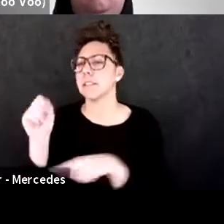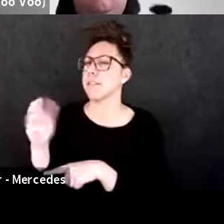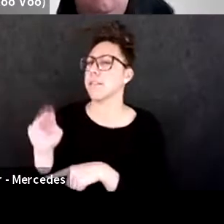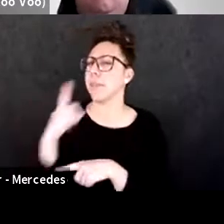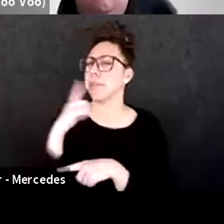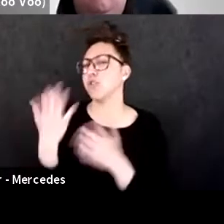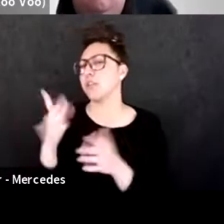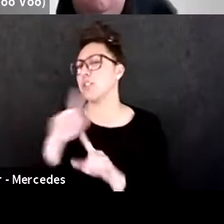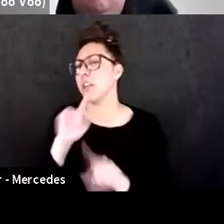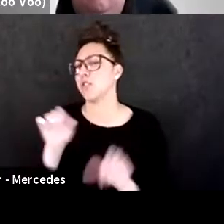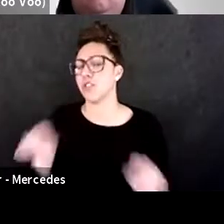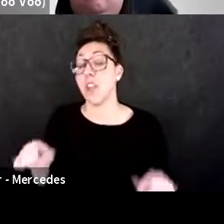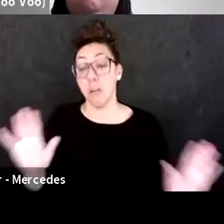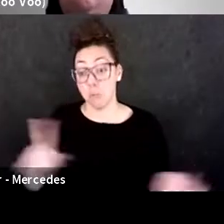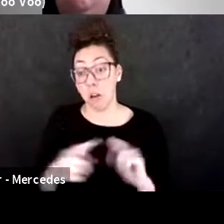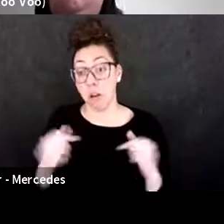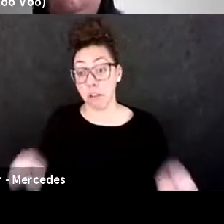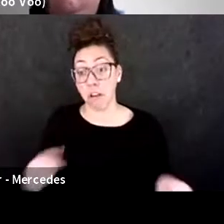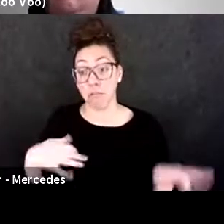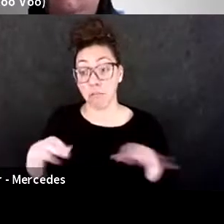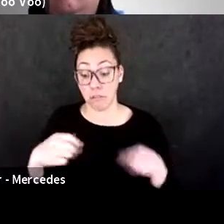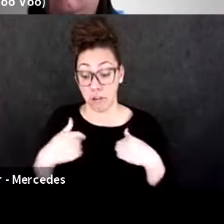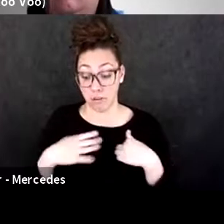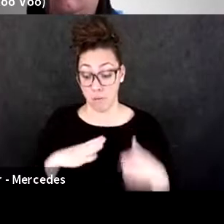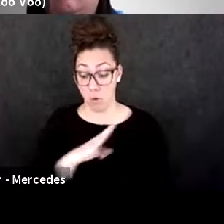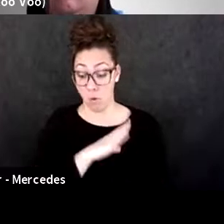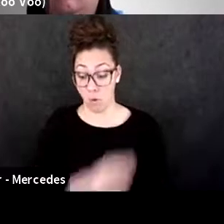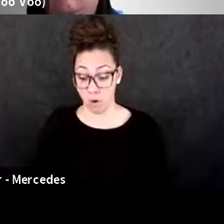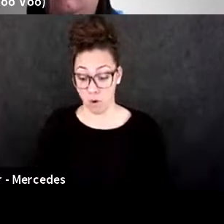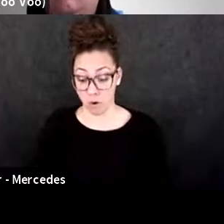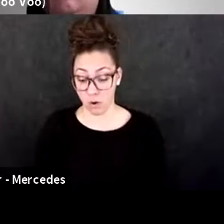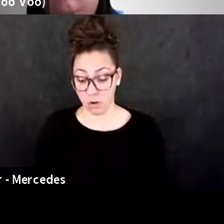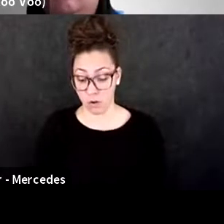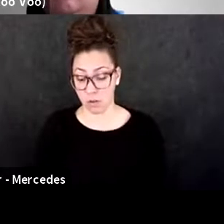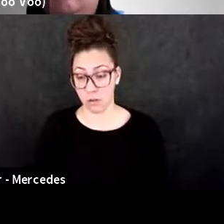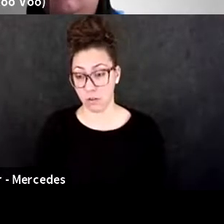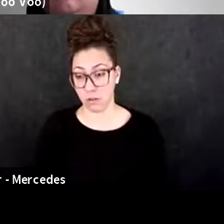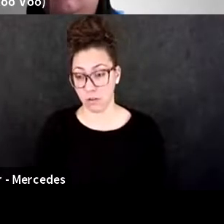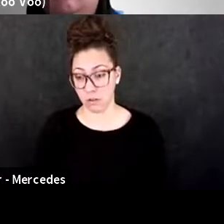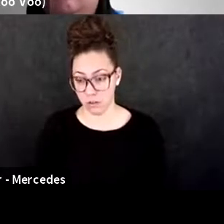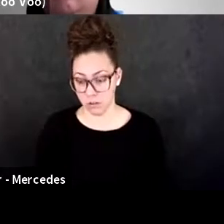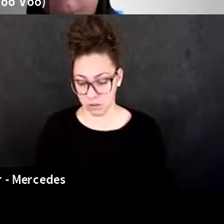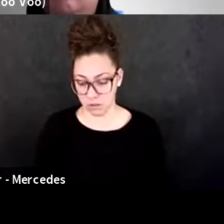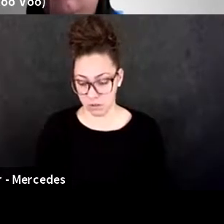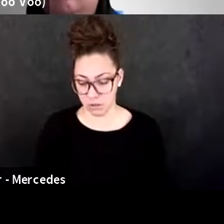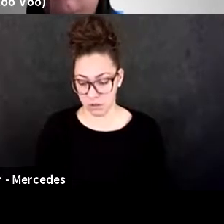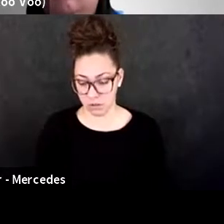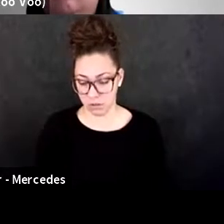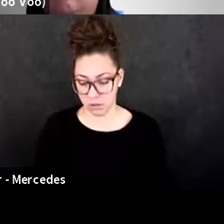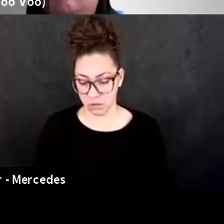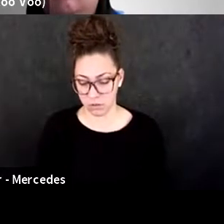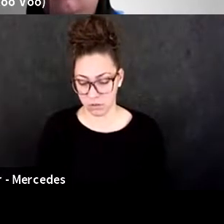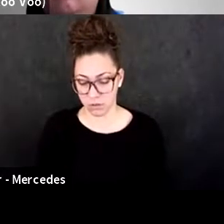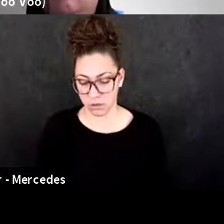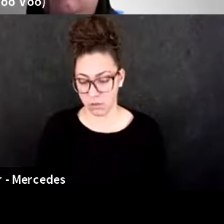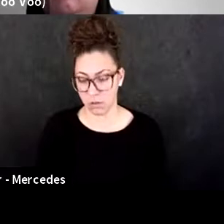that as a board, we're involved in something called the Trustee Fellowship Program. And we